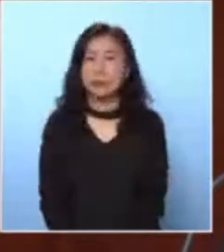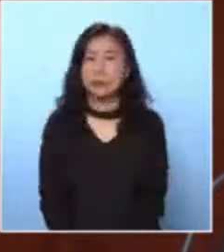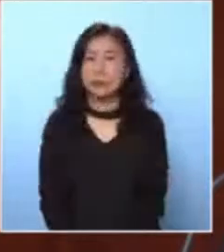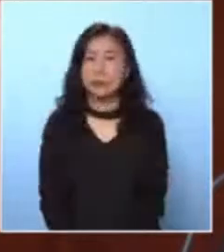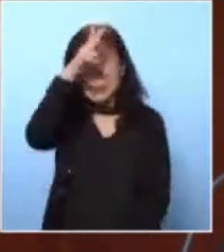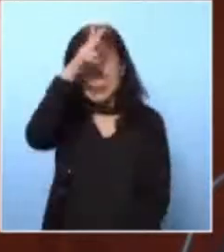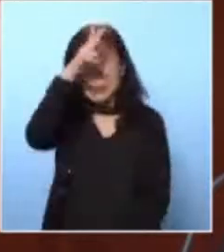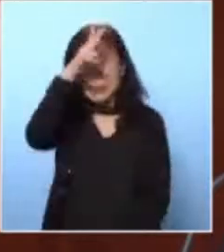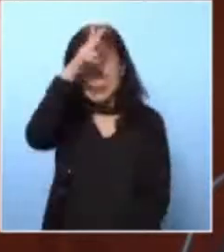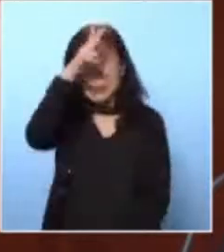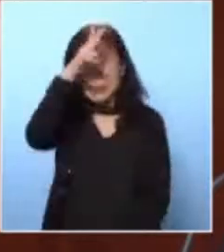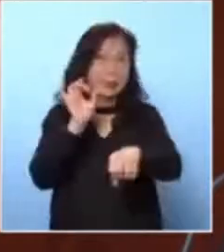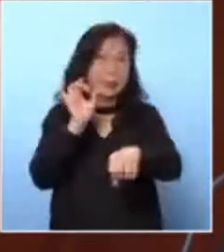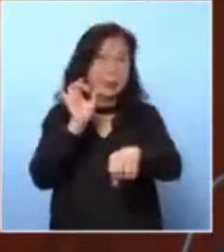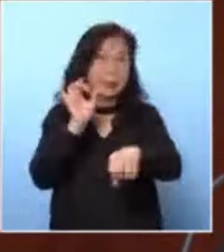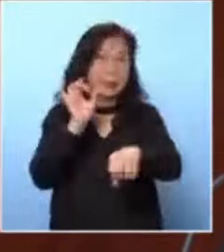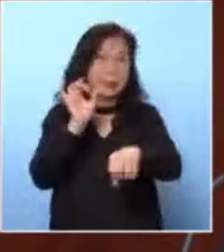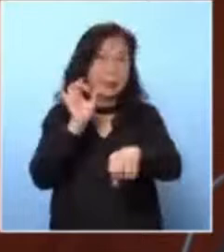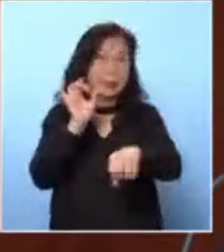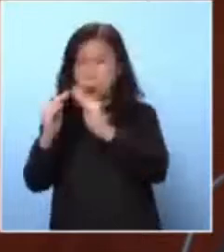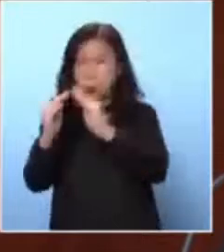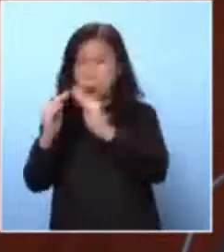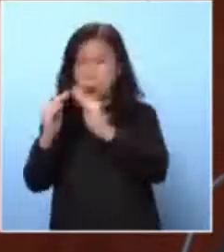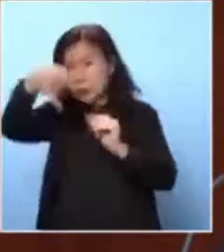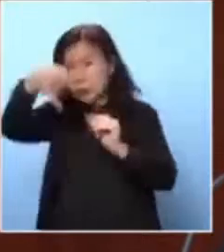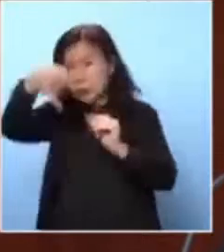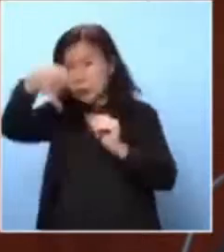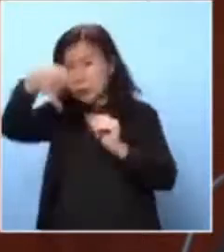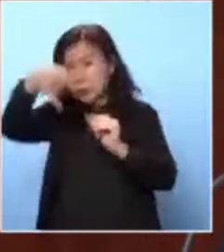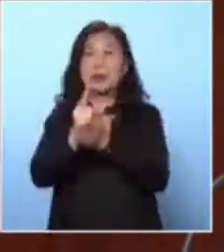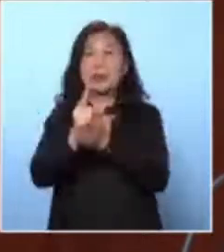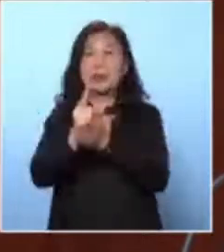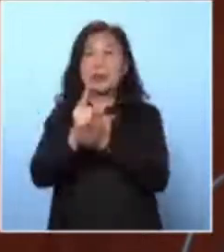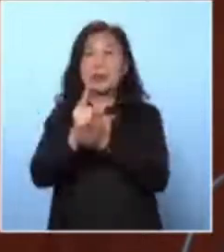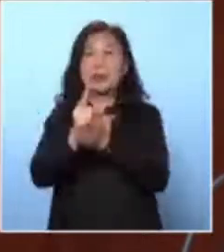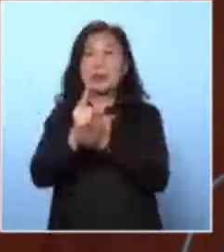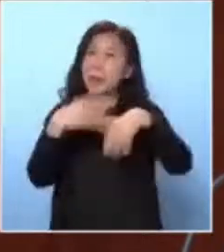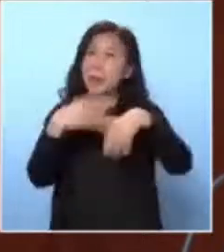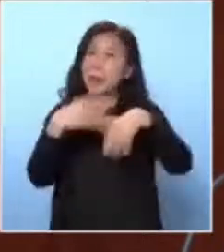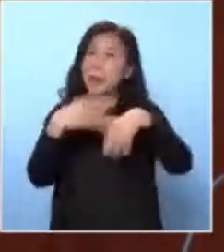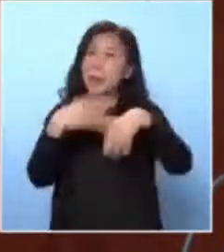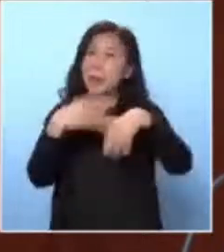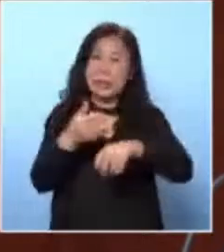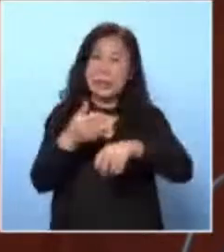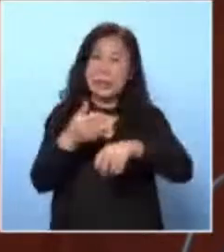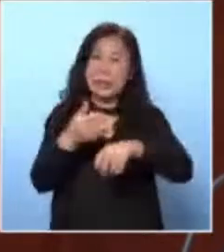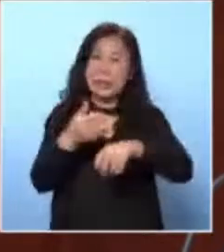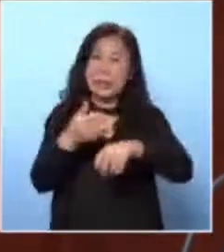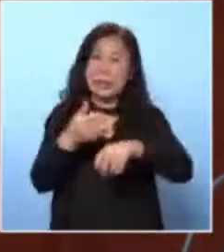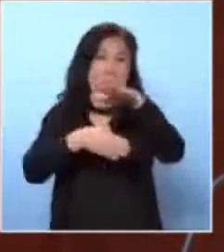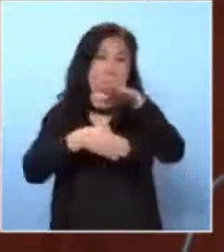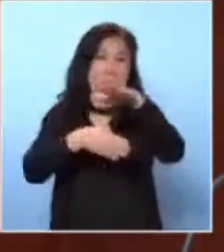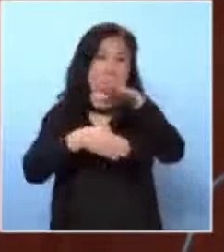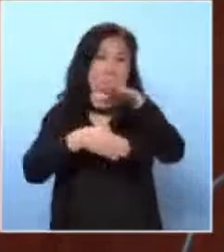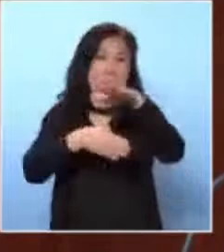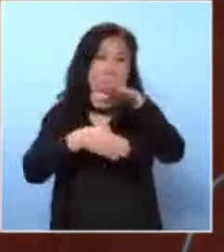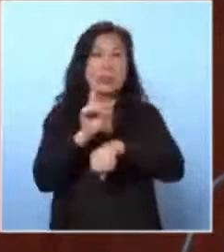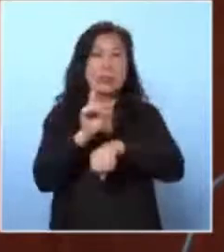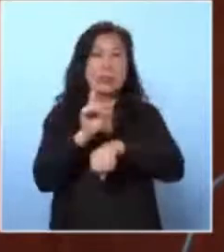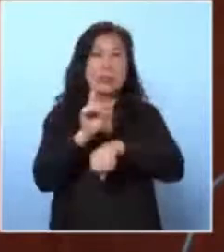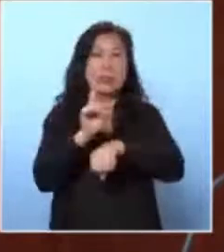Advanced Allocation Scheme, more than 2,000 PRH units will be completed in the first half of